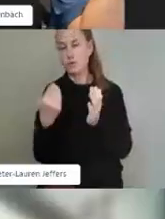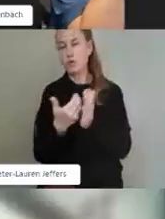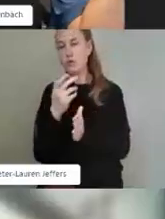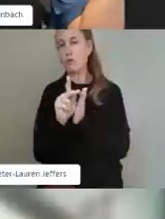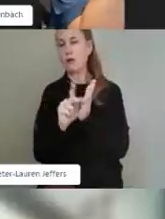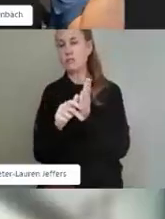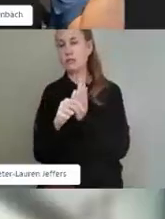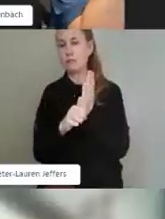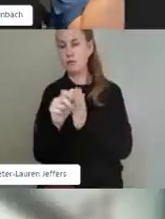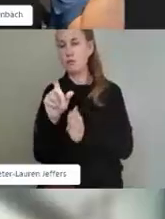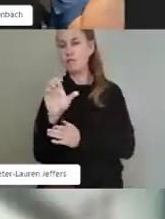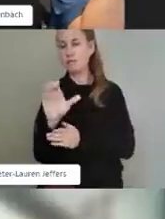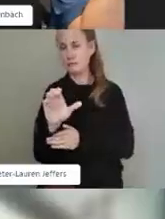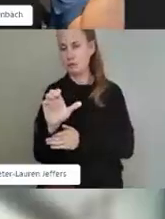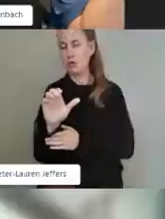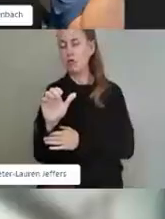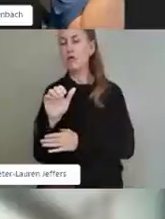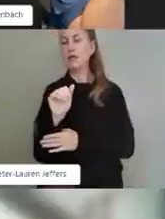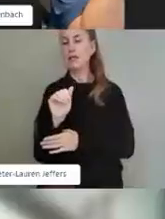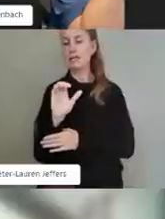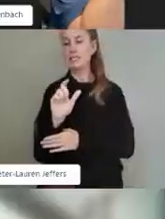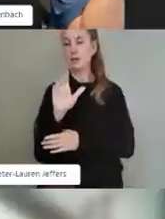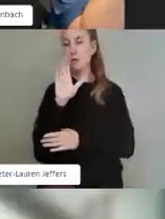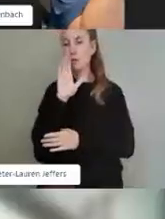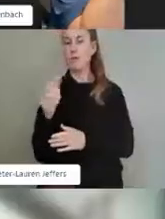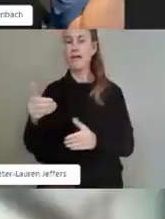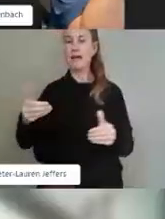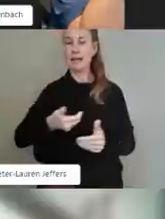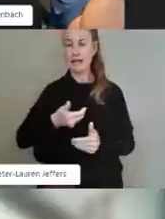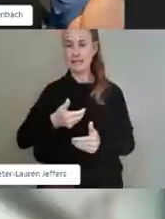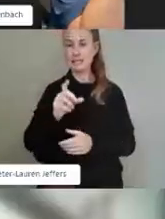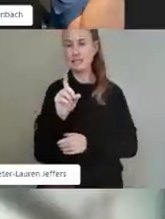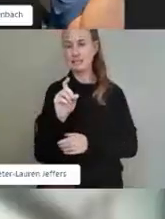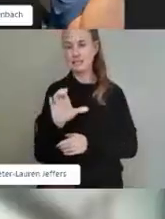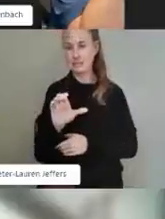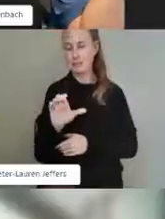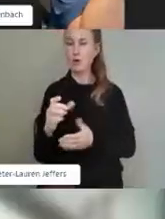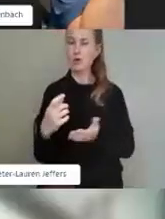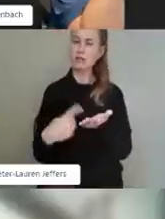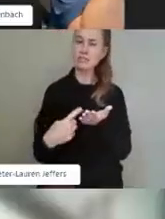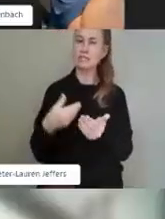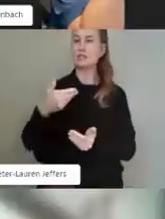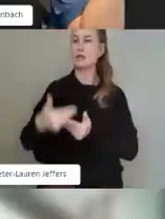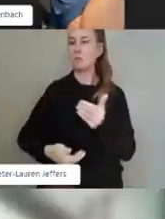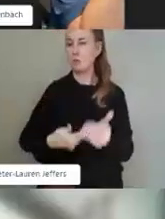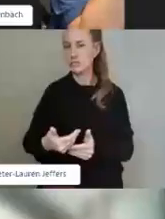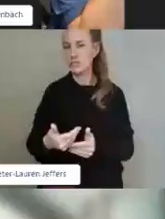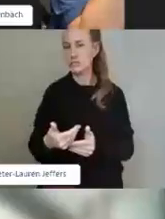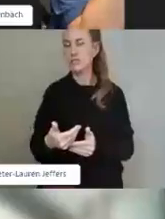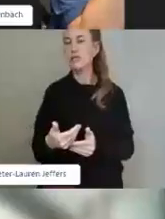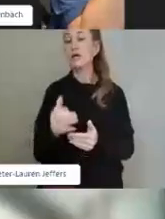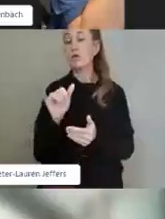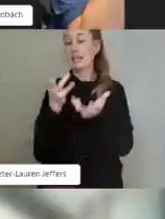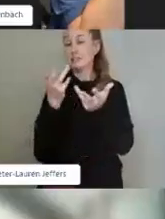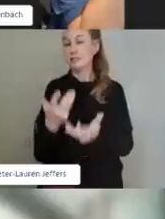in December. And then ACL is going to be a guest of ours in December, and they can talk to us about kind of the process. But they said once we do